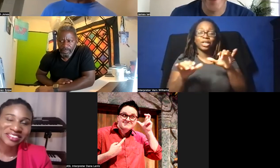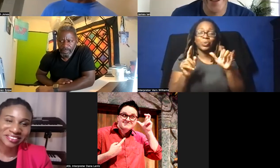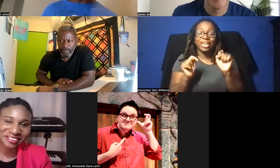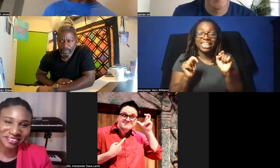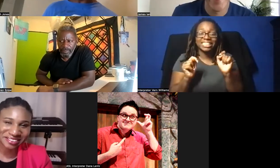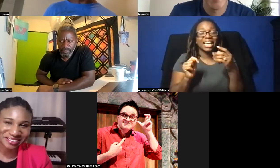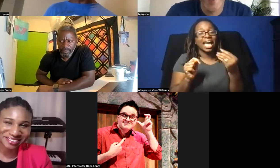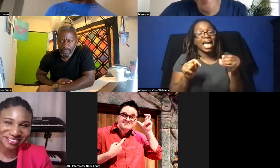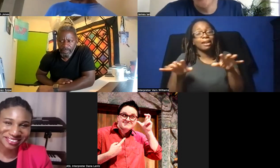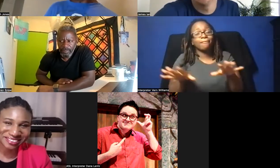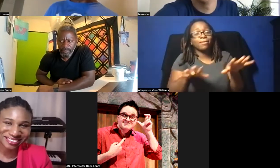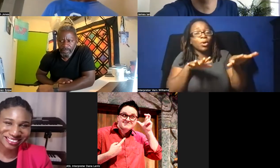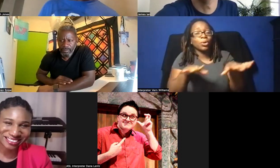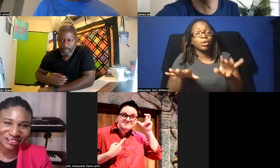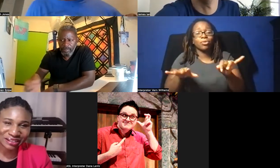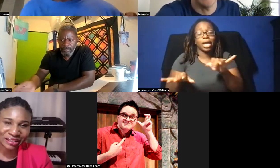on the groove that we keep creating.